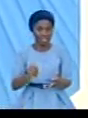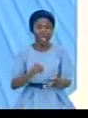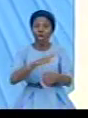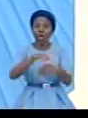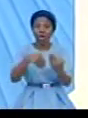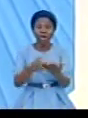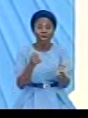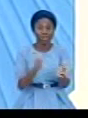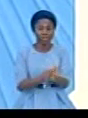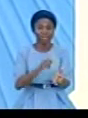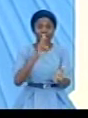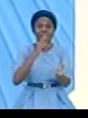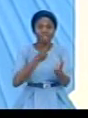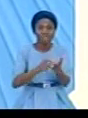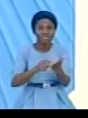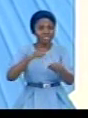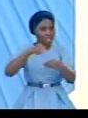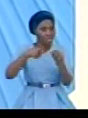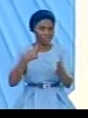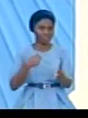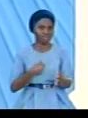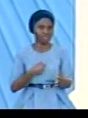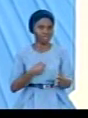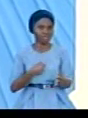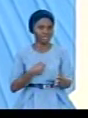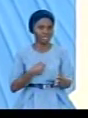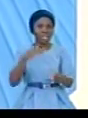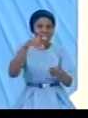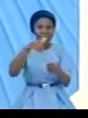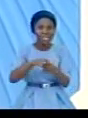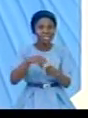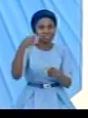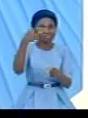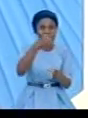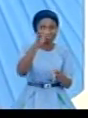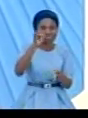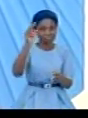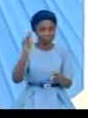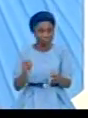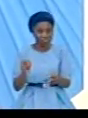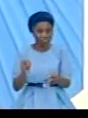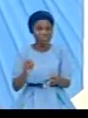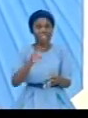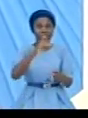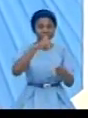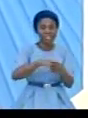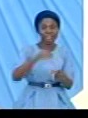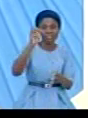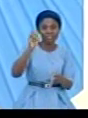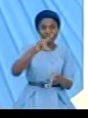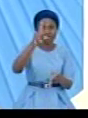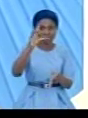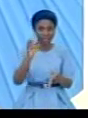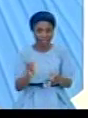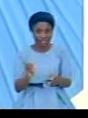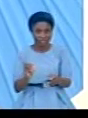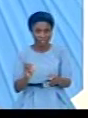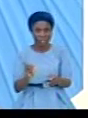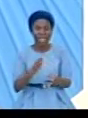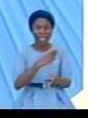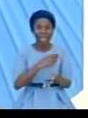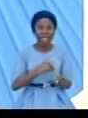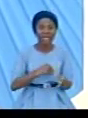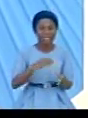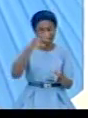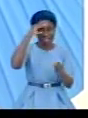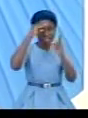written concerning me. And go to Exodus, reaching concerning me. And he went through, and he always